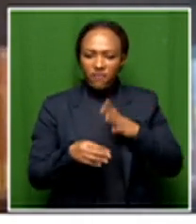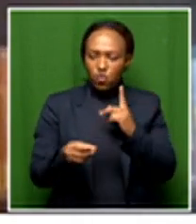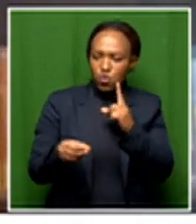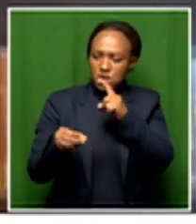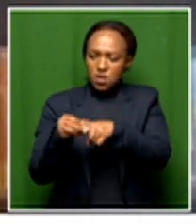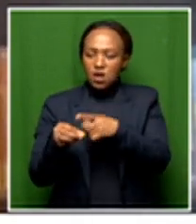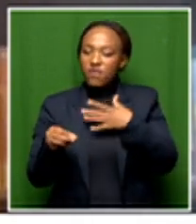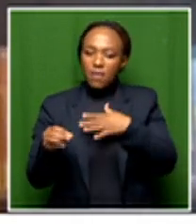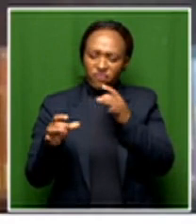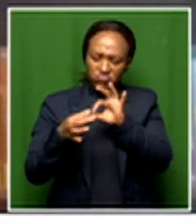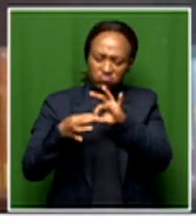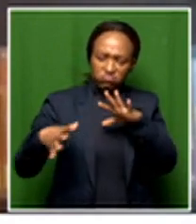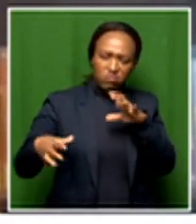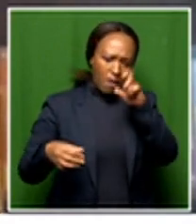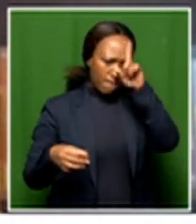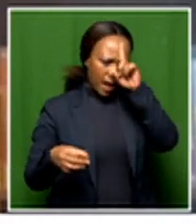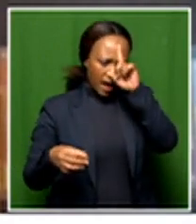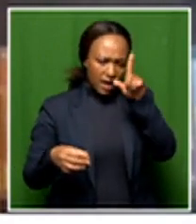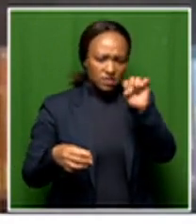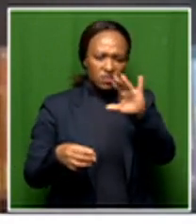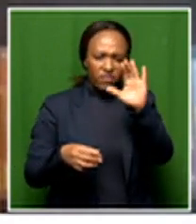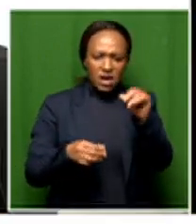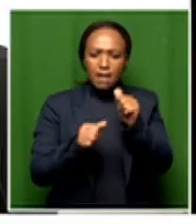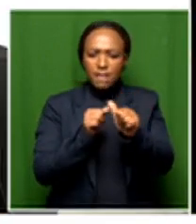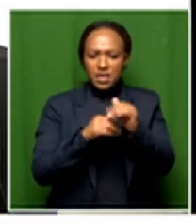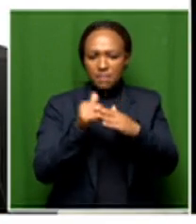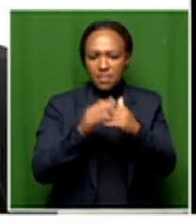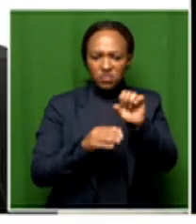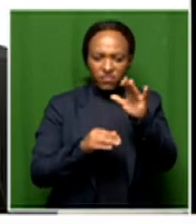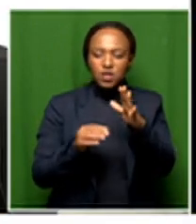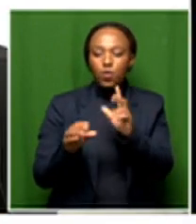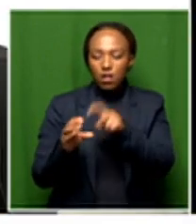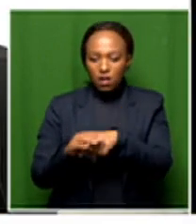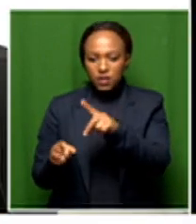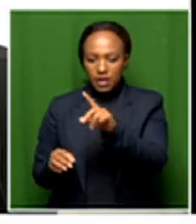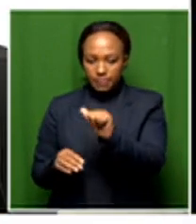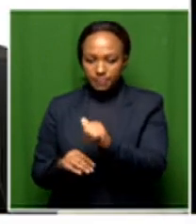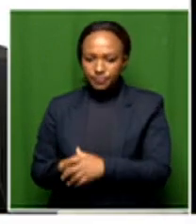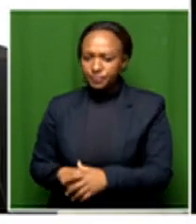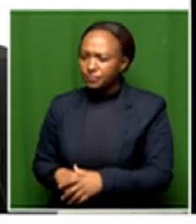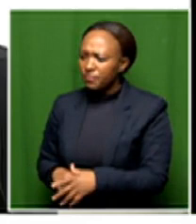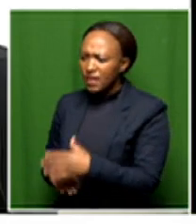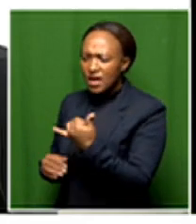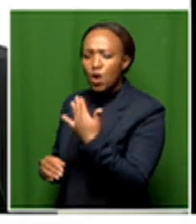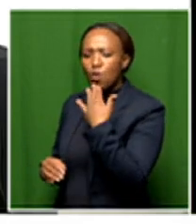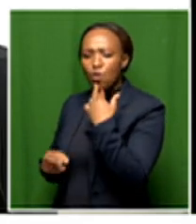hands with black people to build a better South Africa. So who's in charge of the DA right now, Prince?